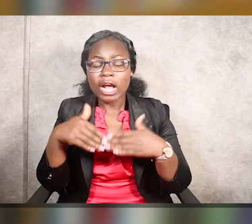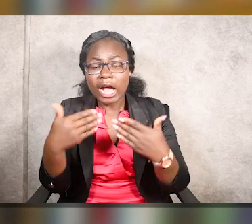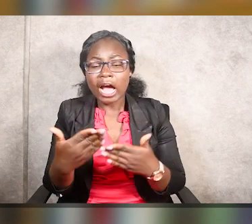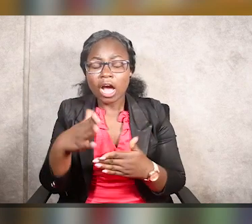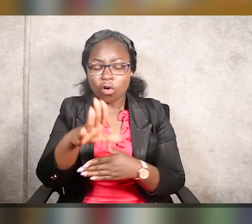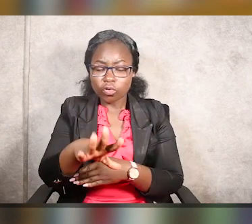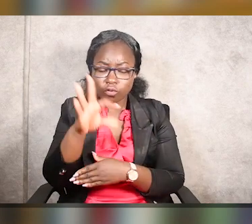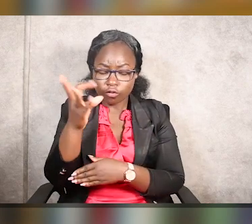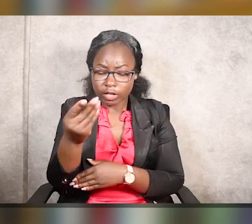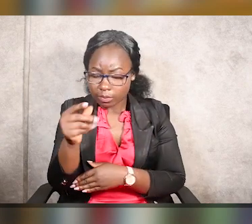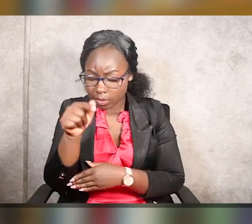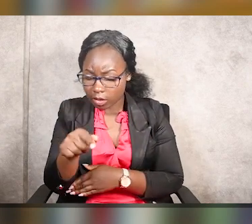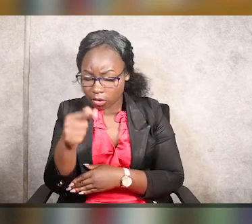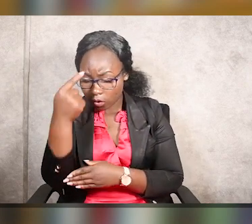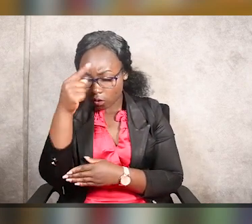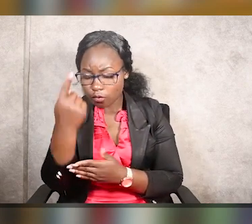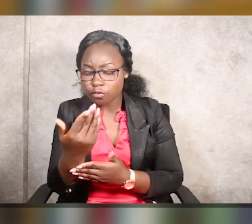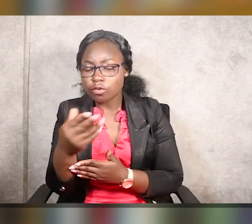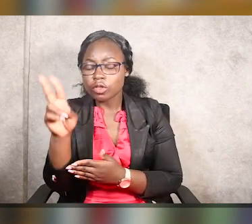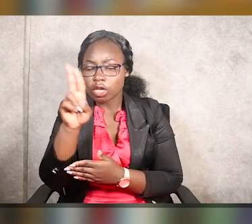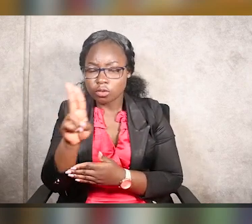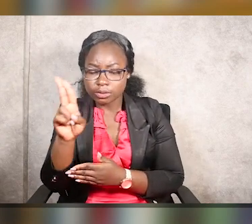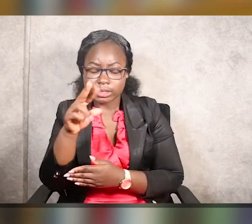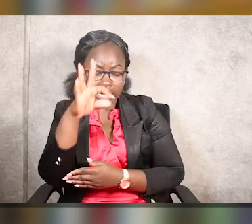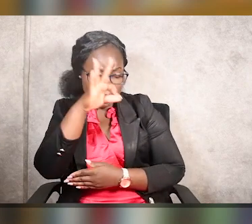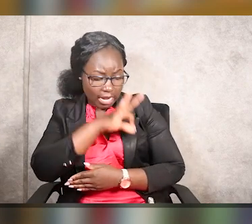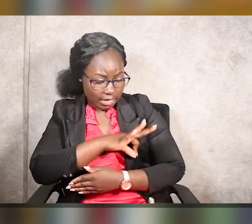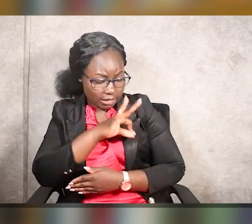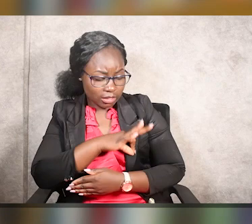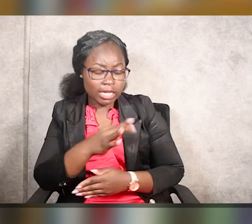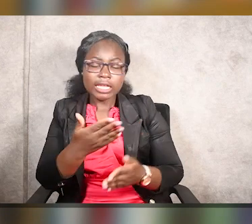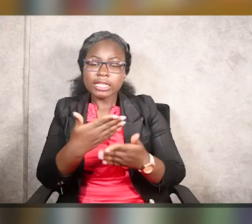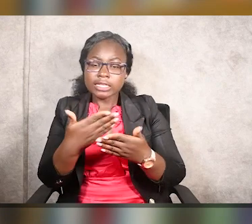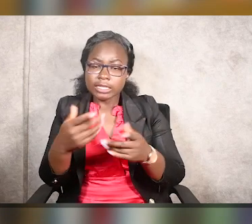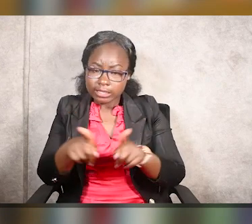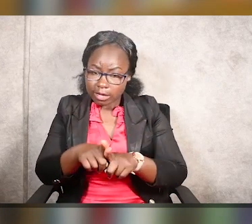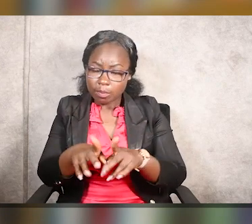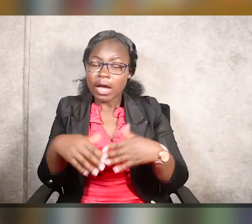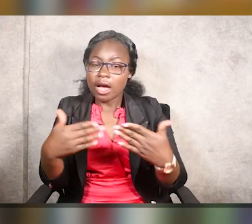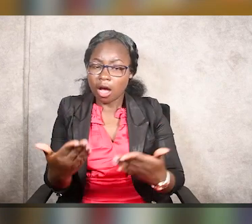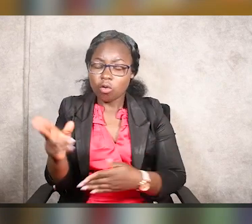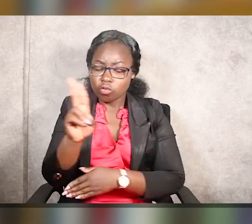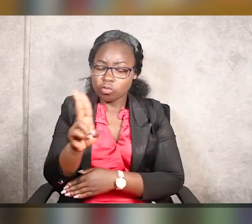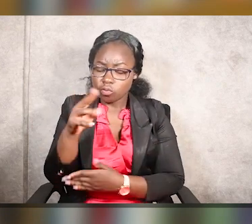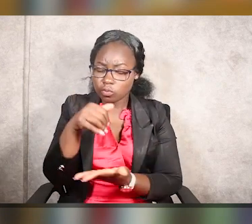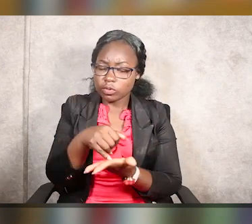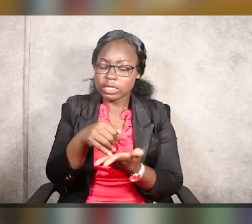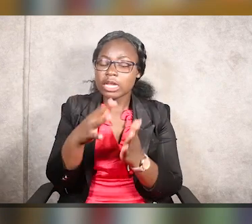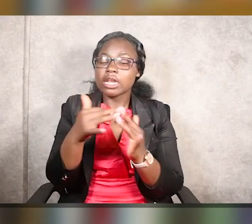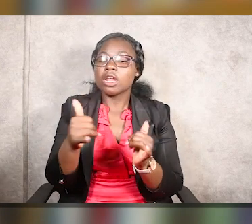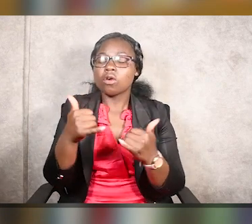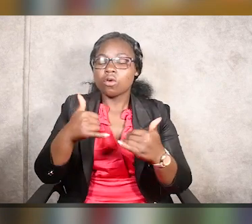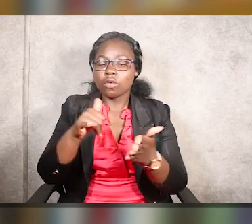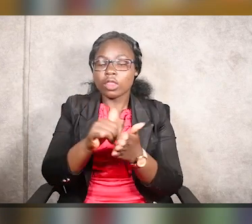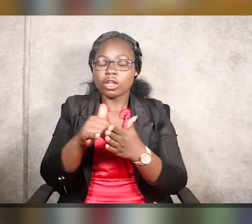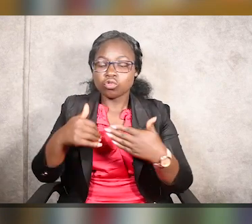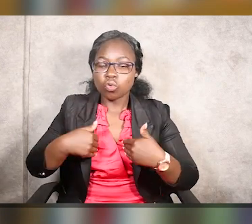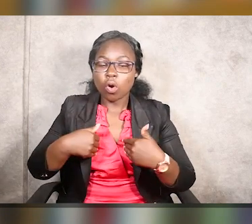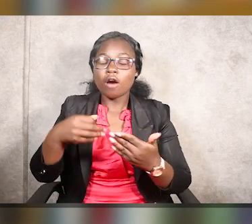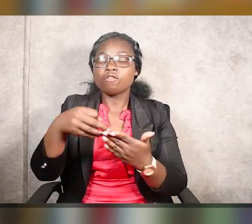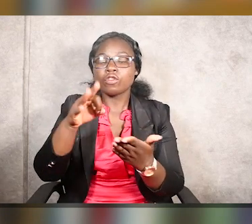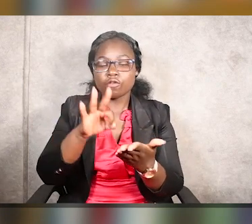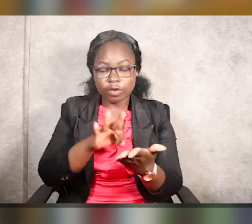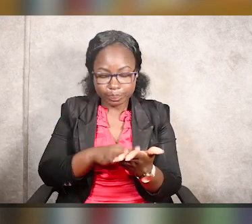for capital, for use, for investment, and how we use it. Now that is where financial management comes